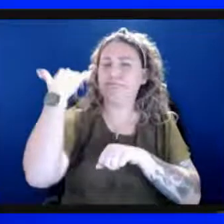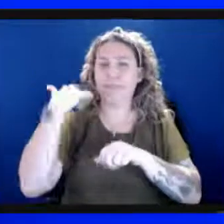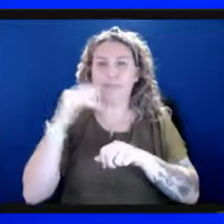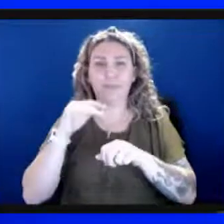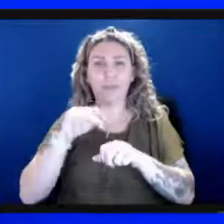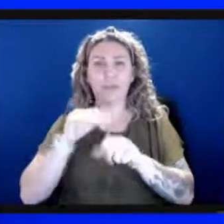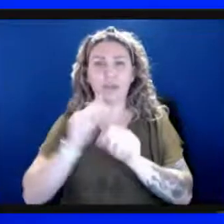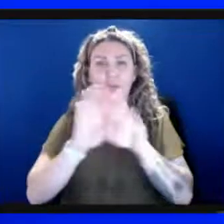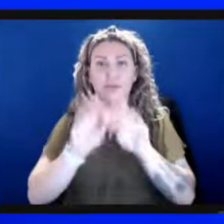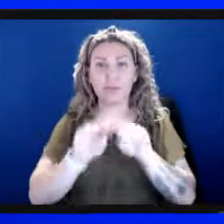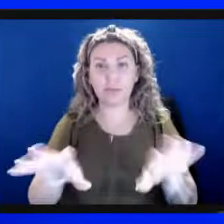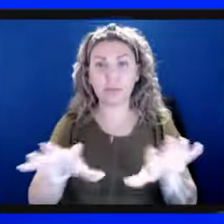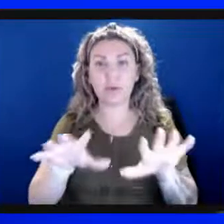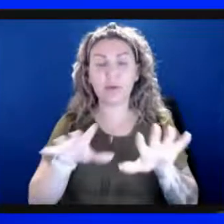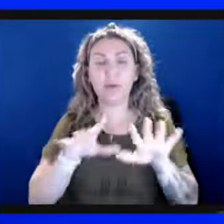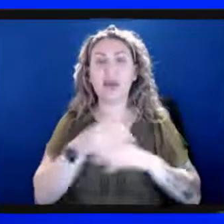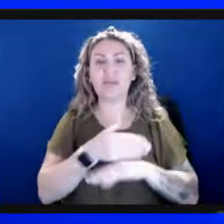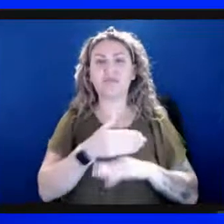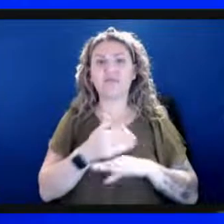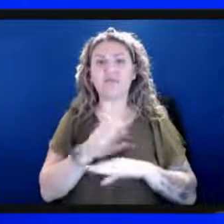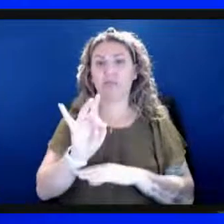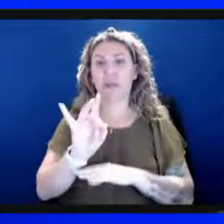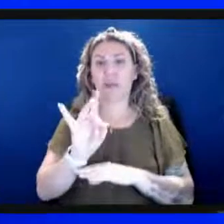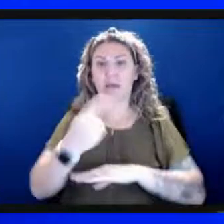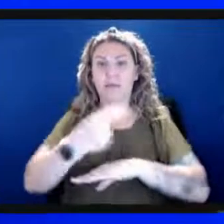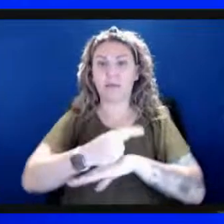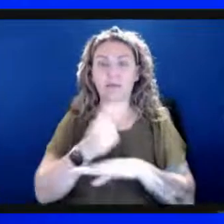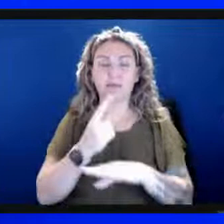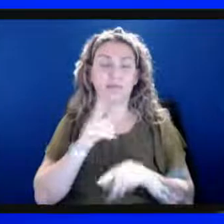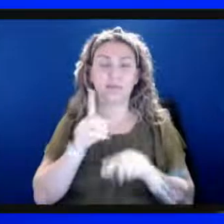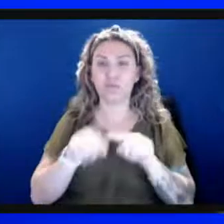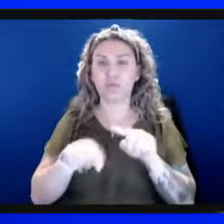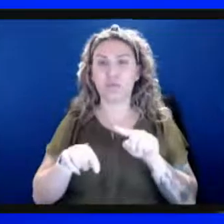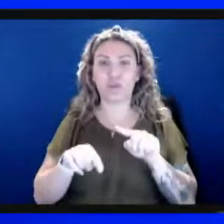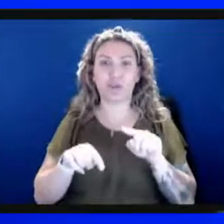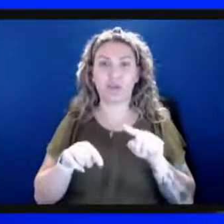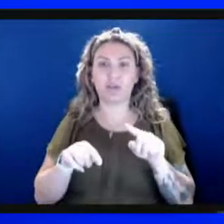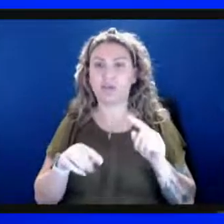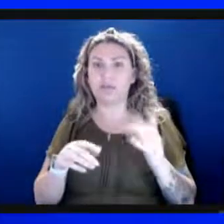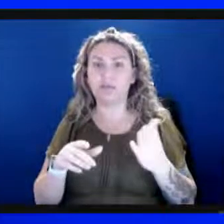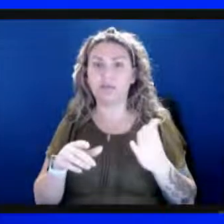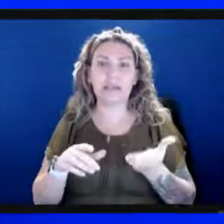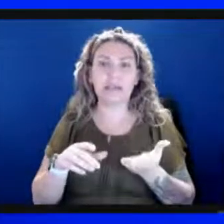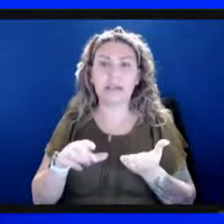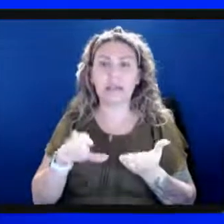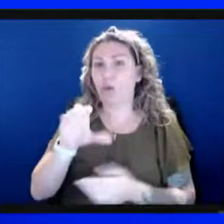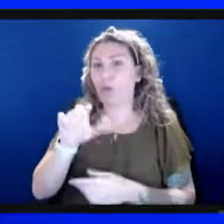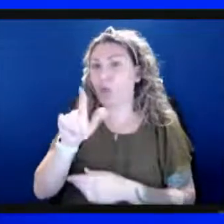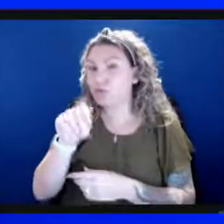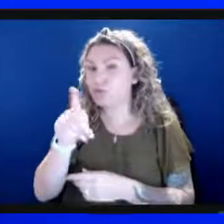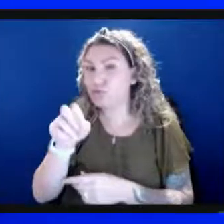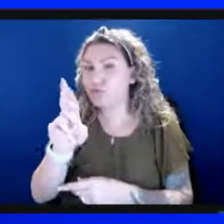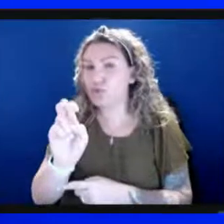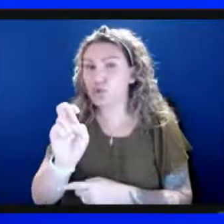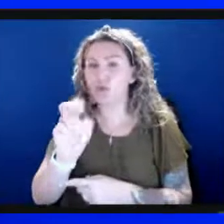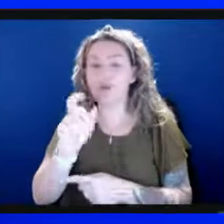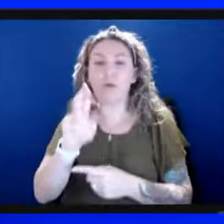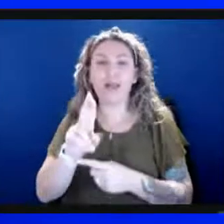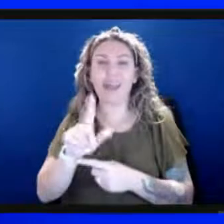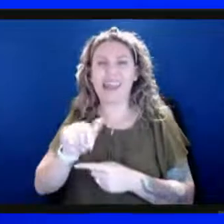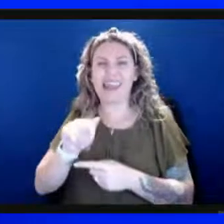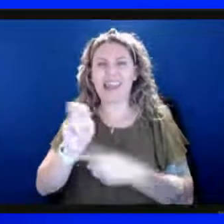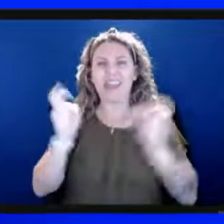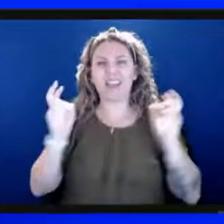after really about 8 days, you weren't able to culture live or infectious